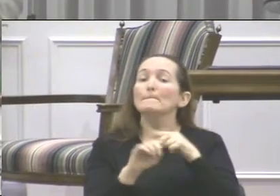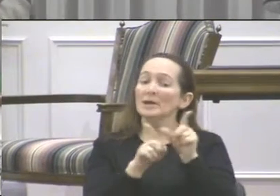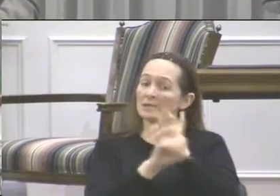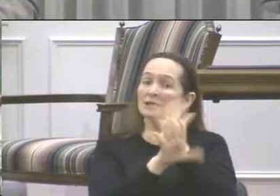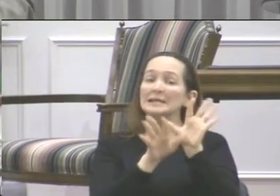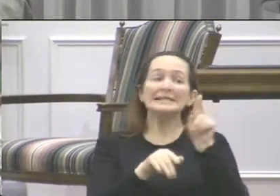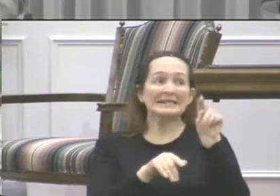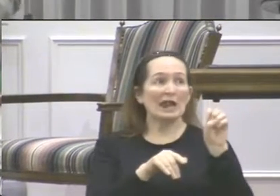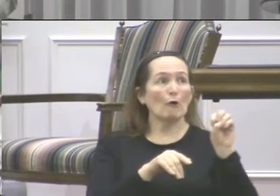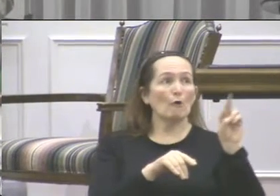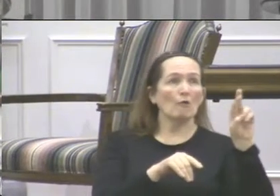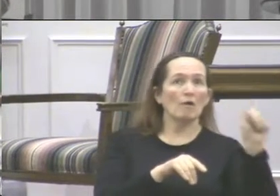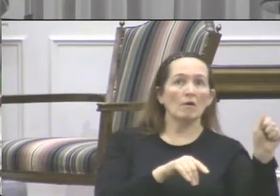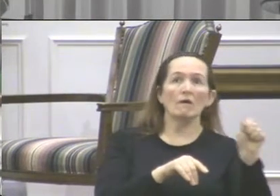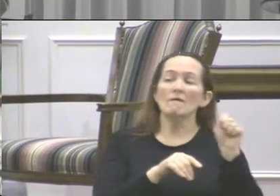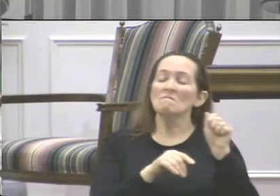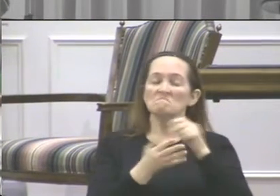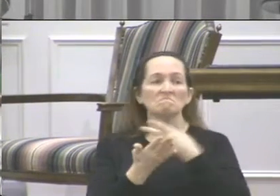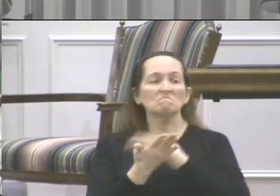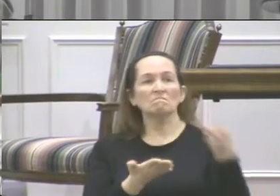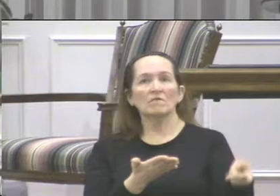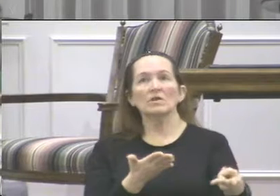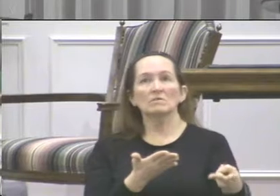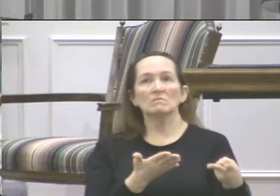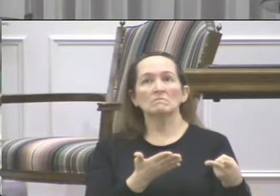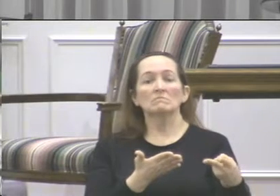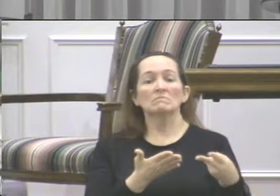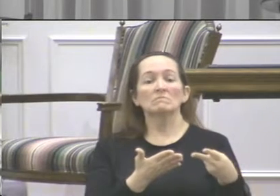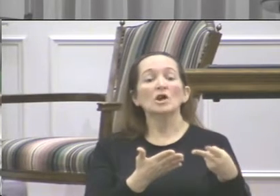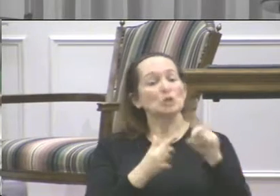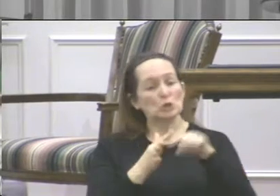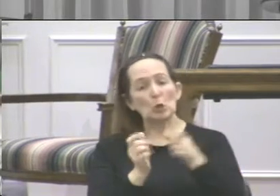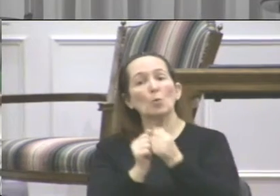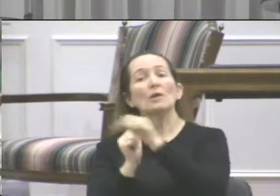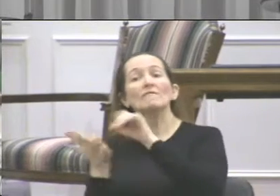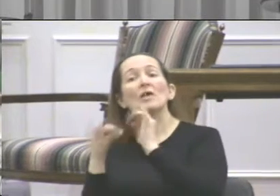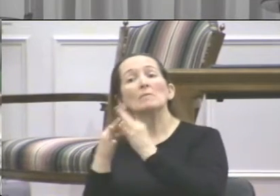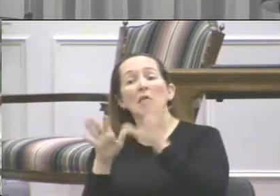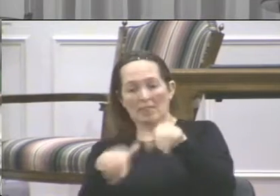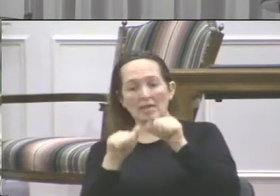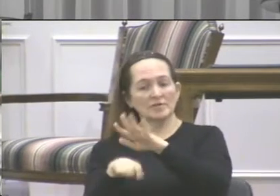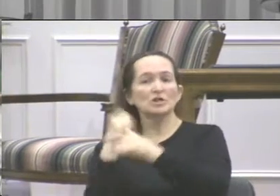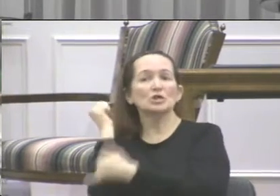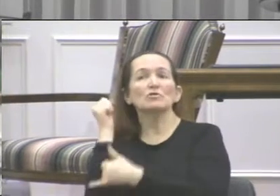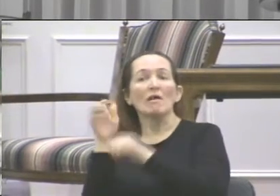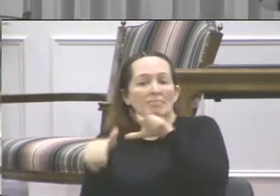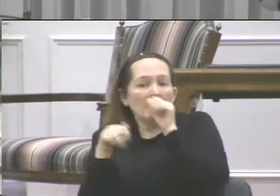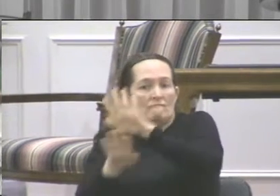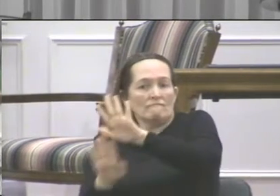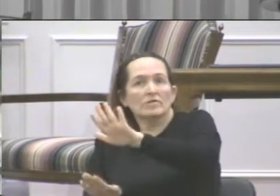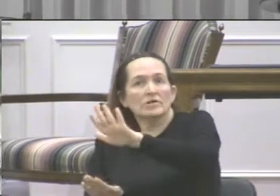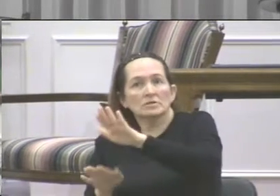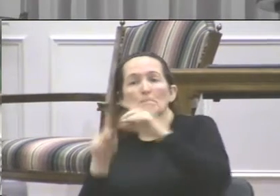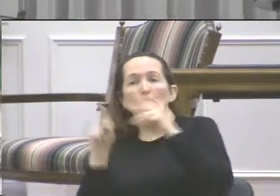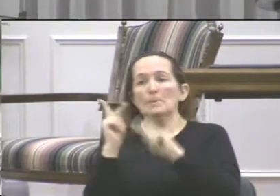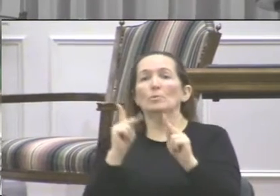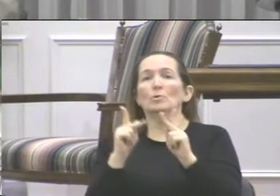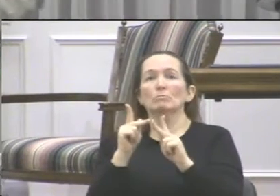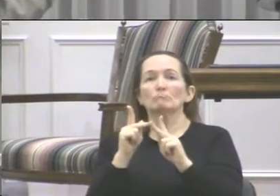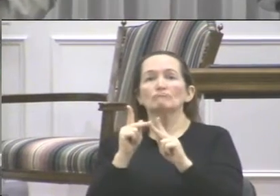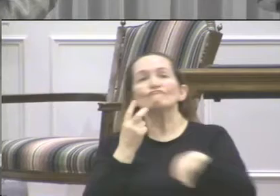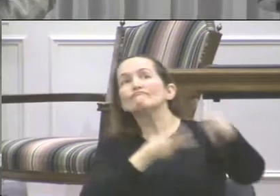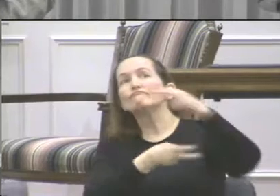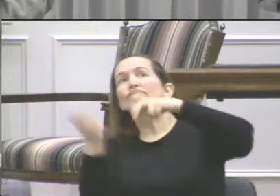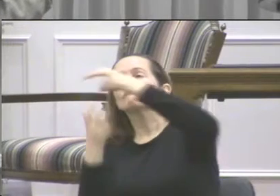But let's be clear. Terah failed. He set out with his family. He left his country and left his people and set